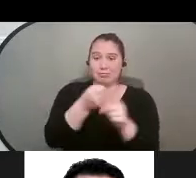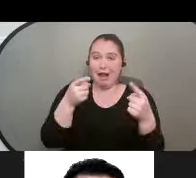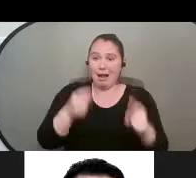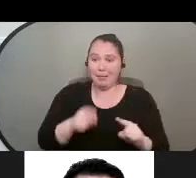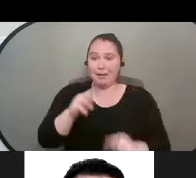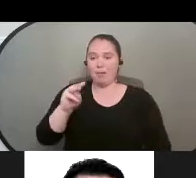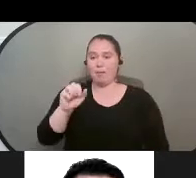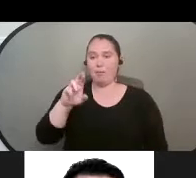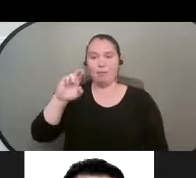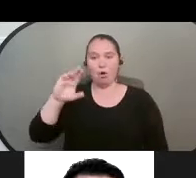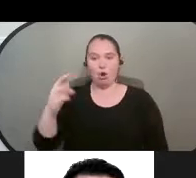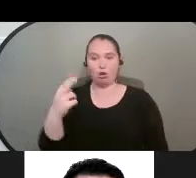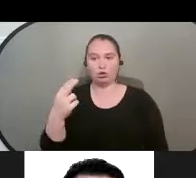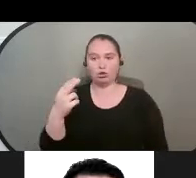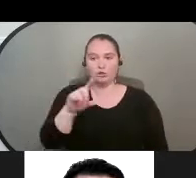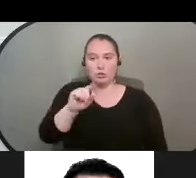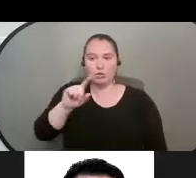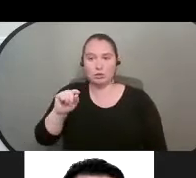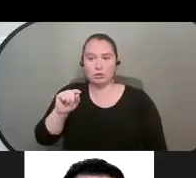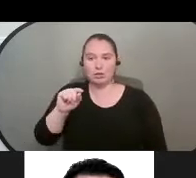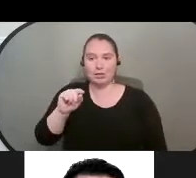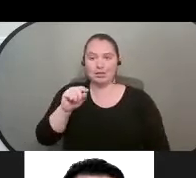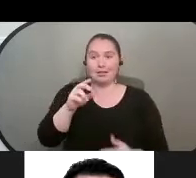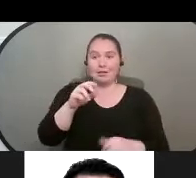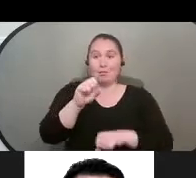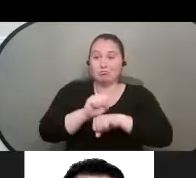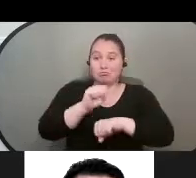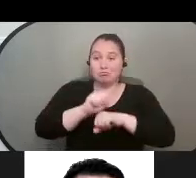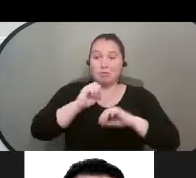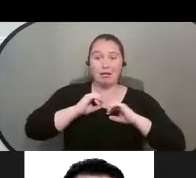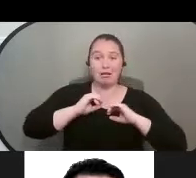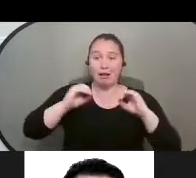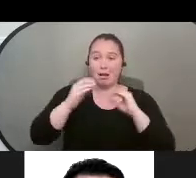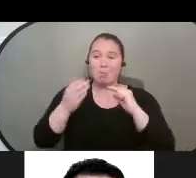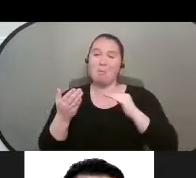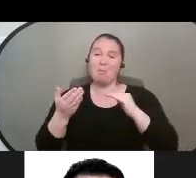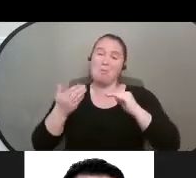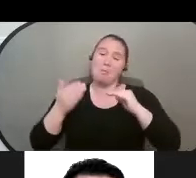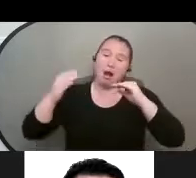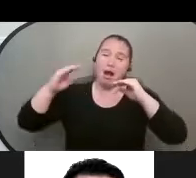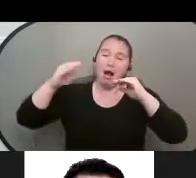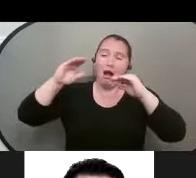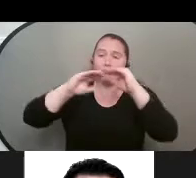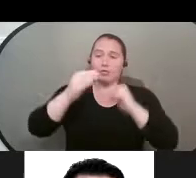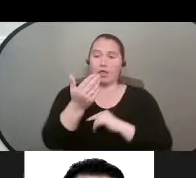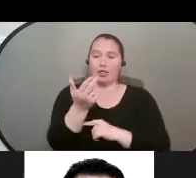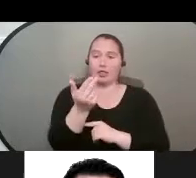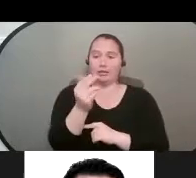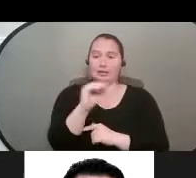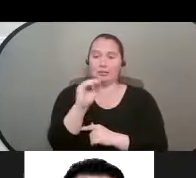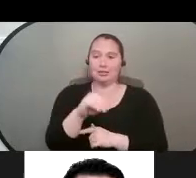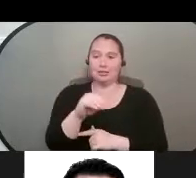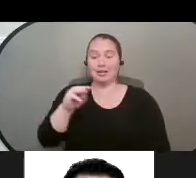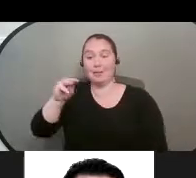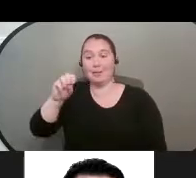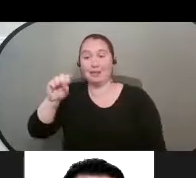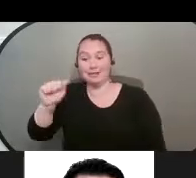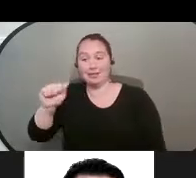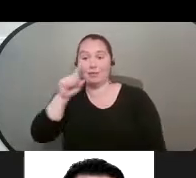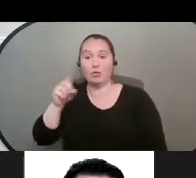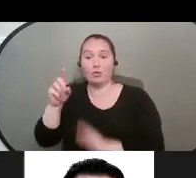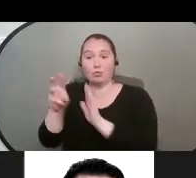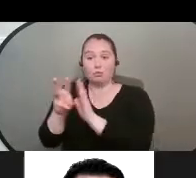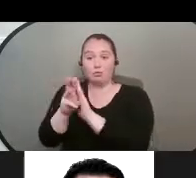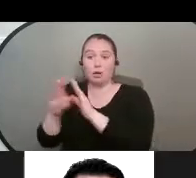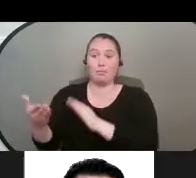the unemployment rate for the state shot up to about 13%. The Waco MSA's unemployment rate shot up